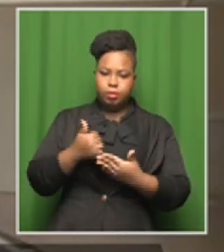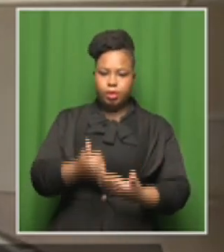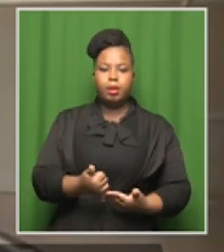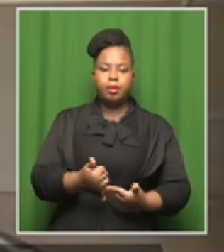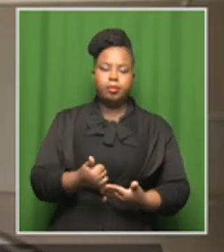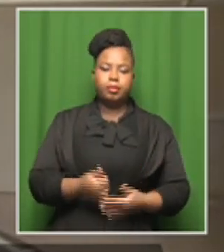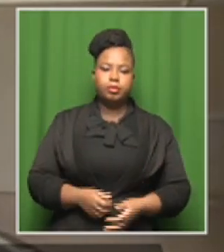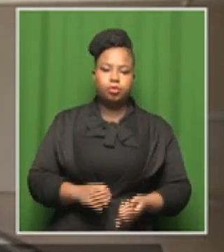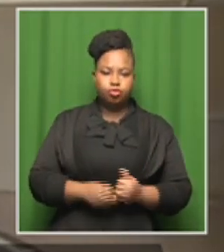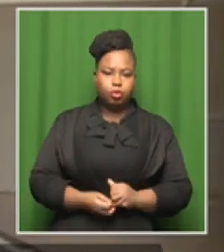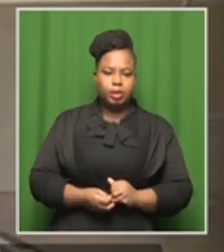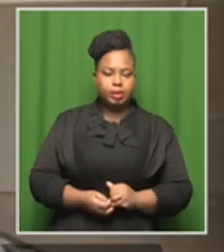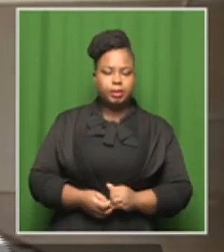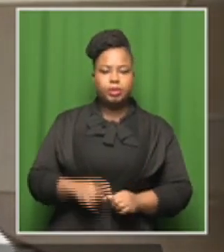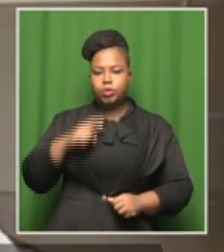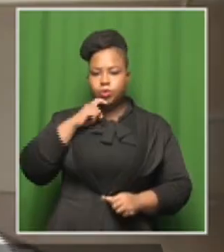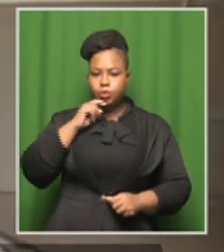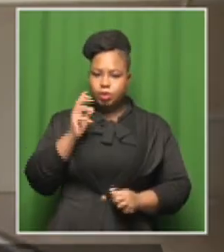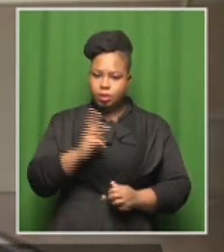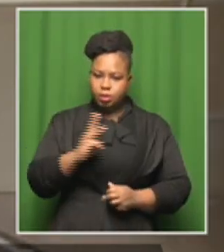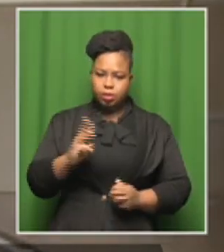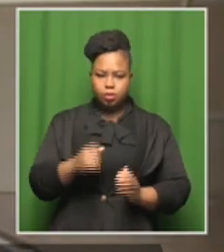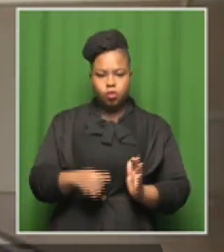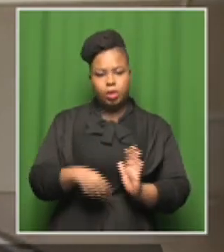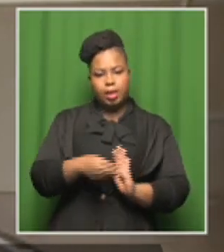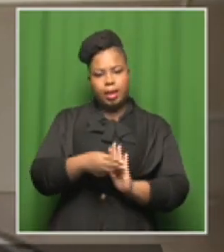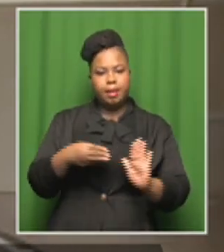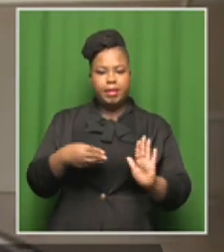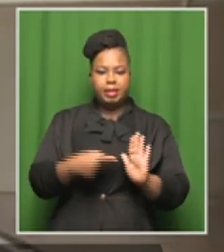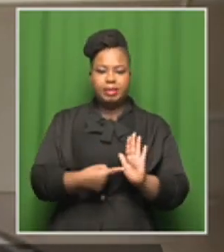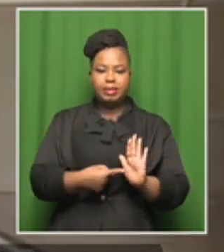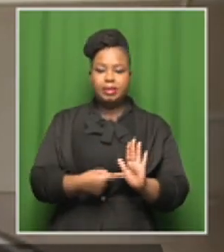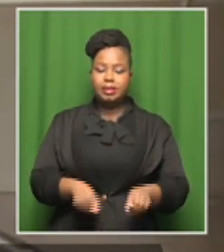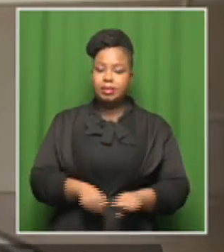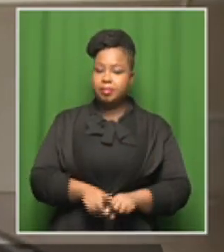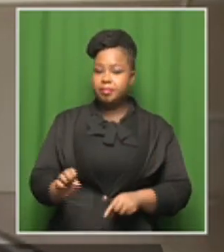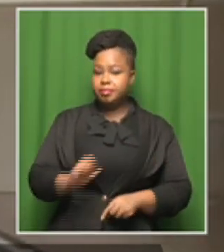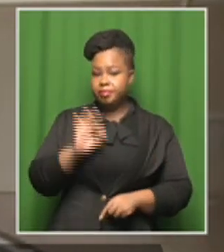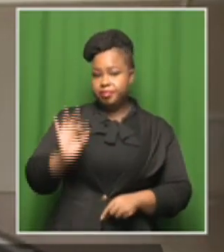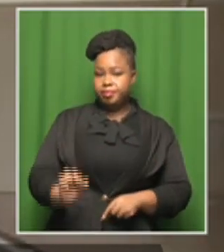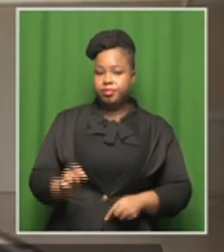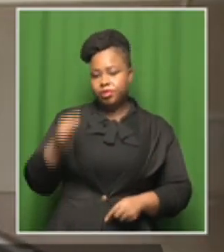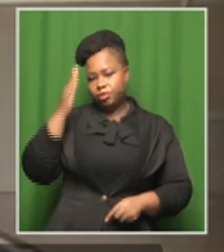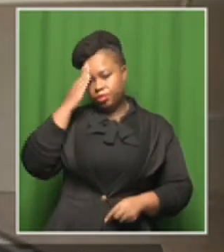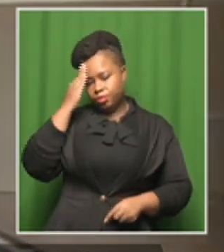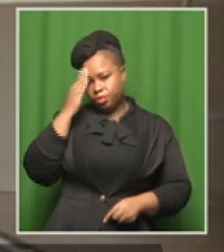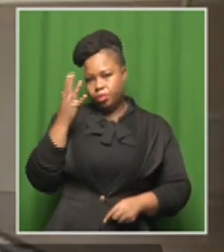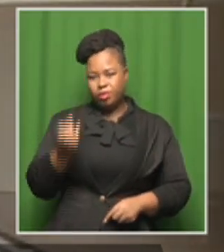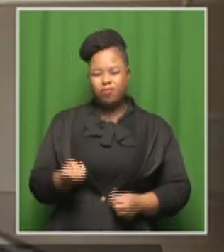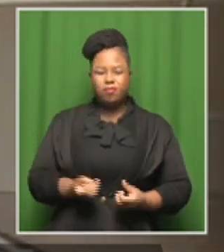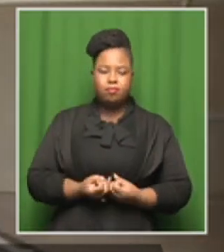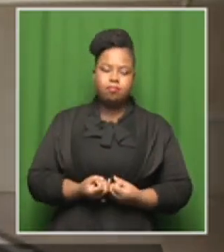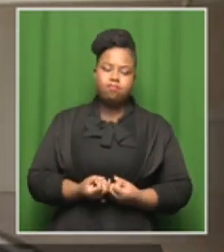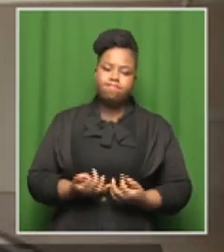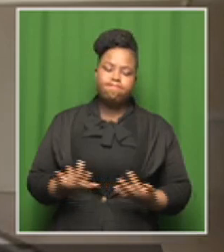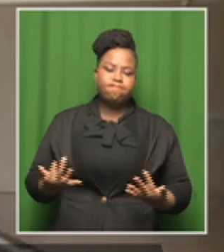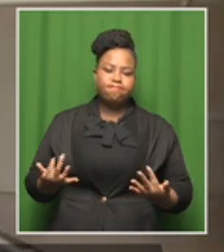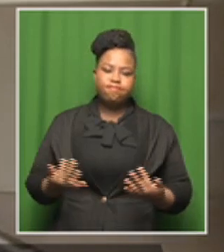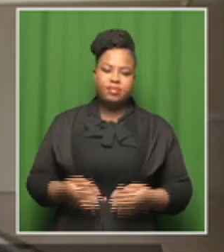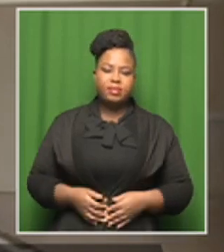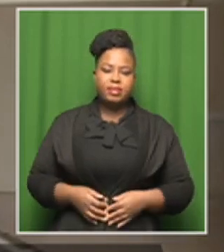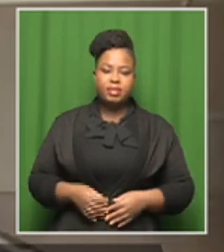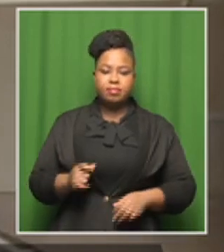terms of using the warning labels. So, for example, in South Africa, we know that we have a high prevalence